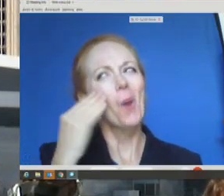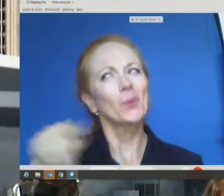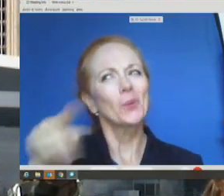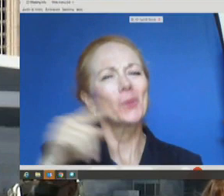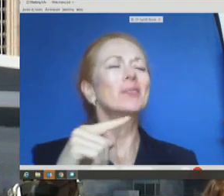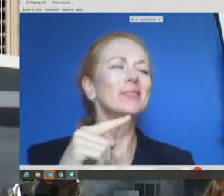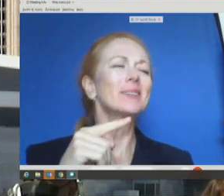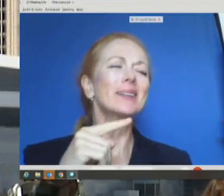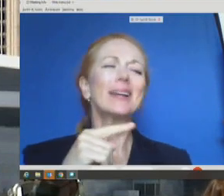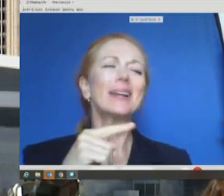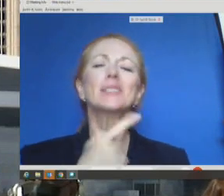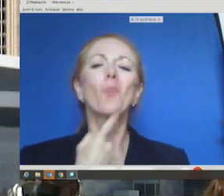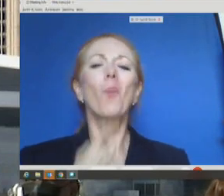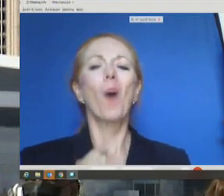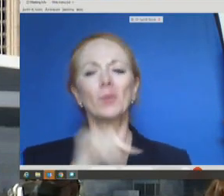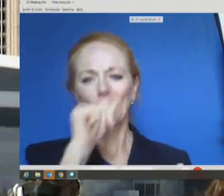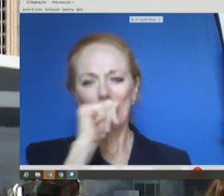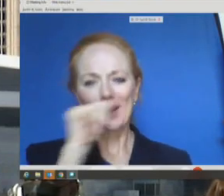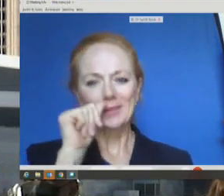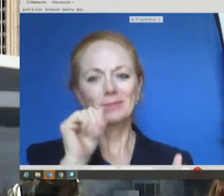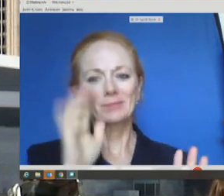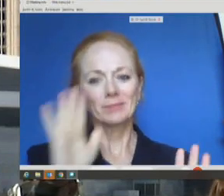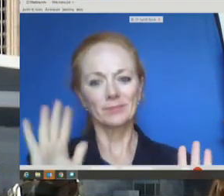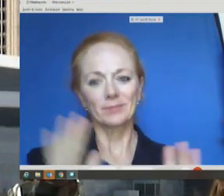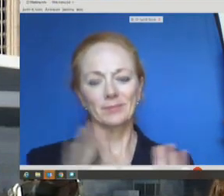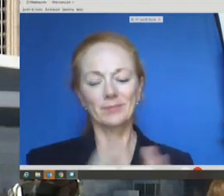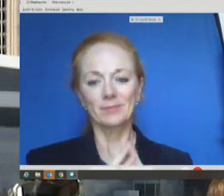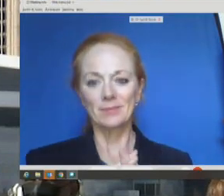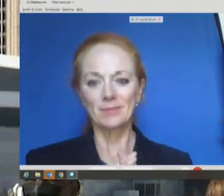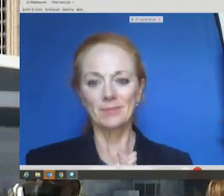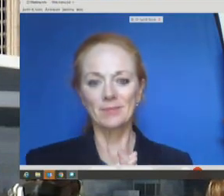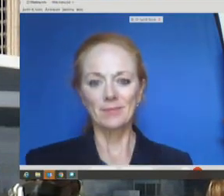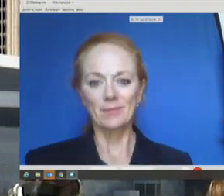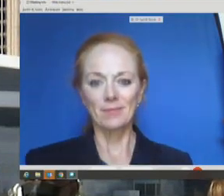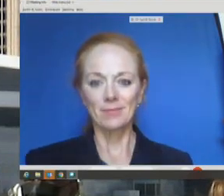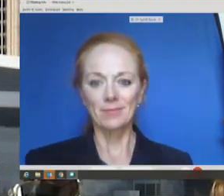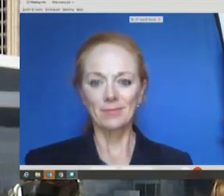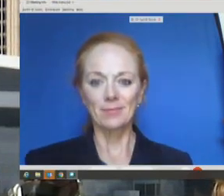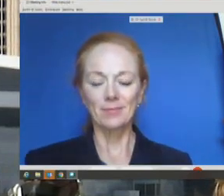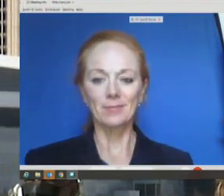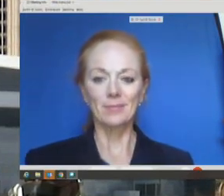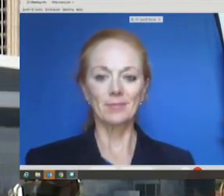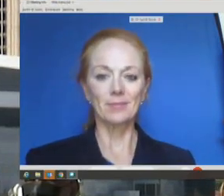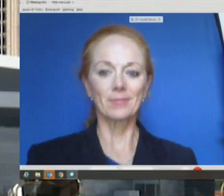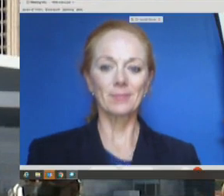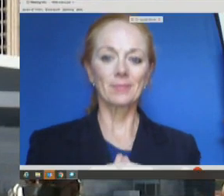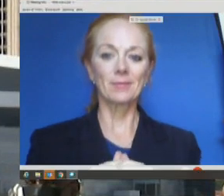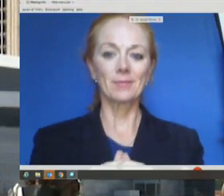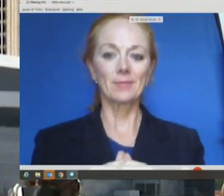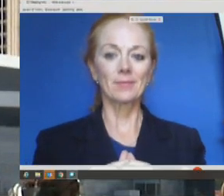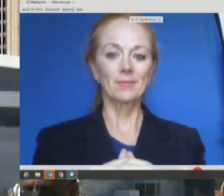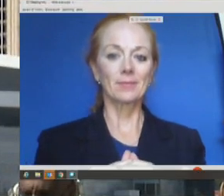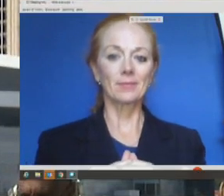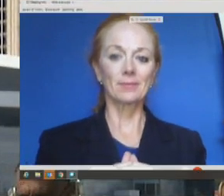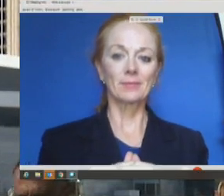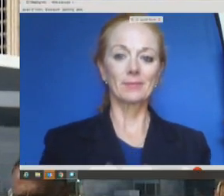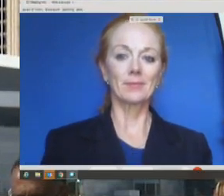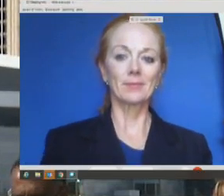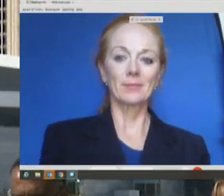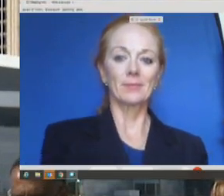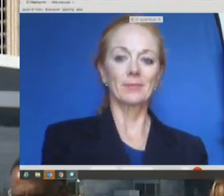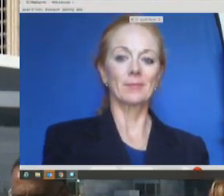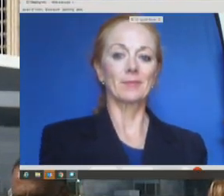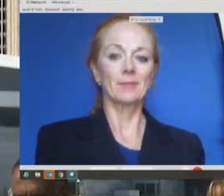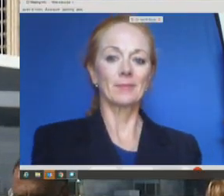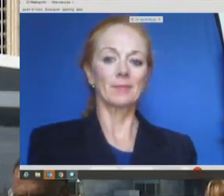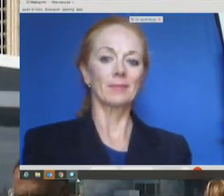So the question, is it clear to me that the officers did know that he ingested cocaine? It's clear to me that the officers knew